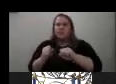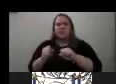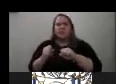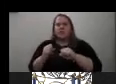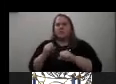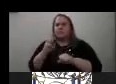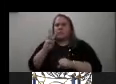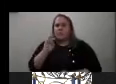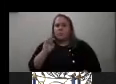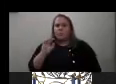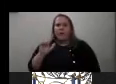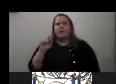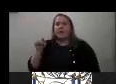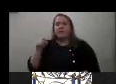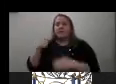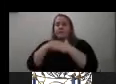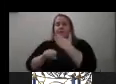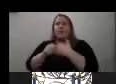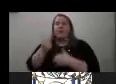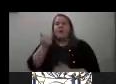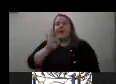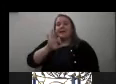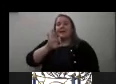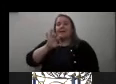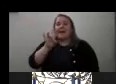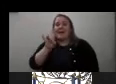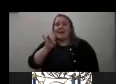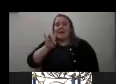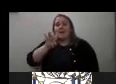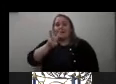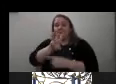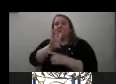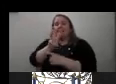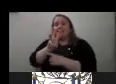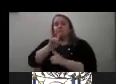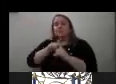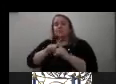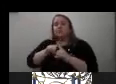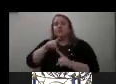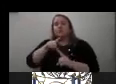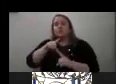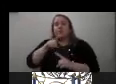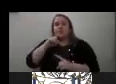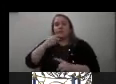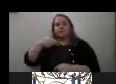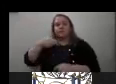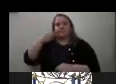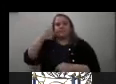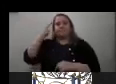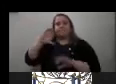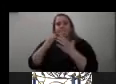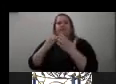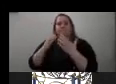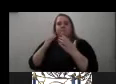strong-willed. Born in 1886 in the Ukraine to an upper-class family and trained in the art